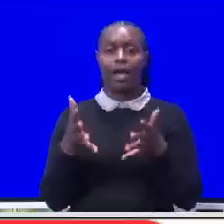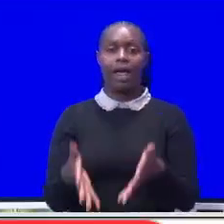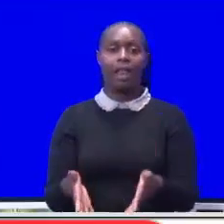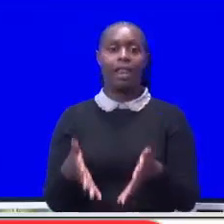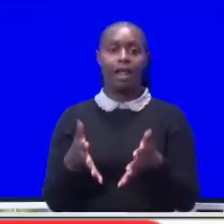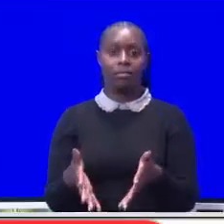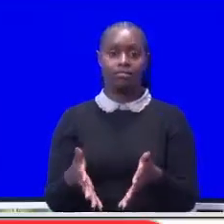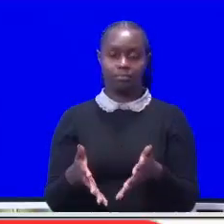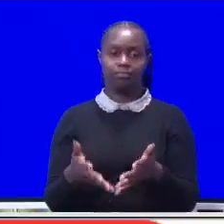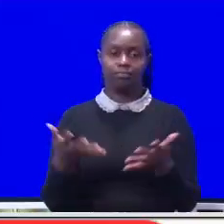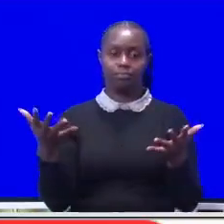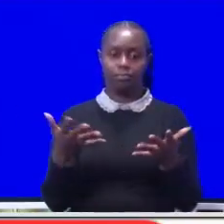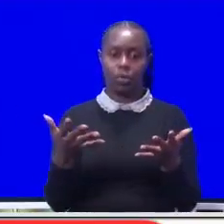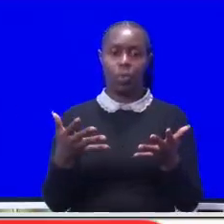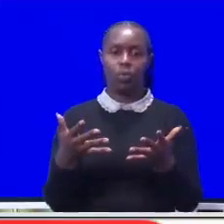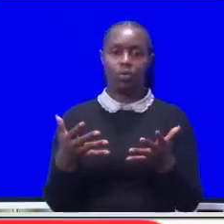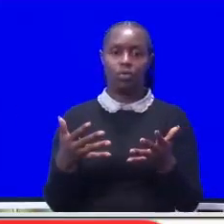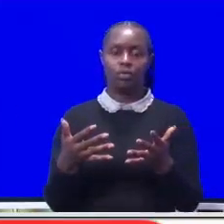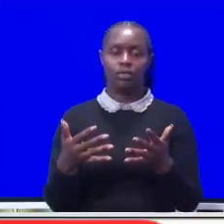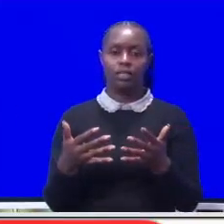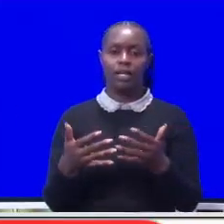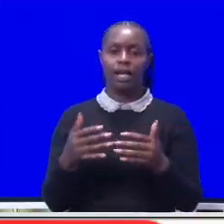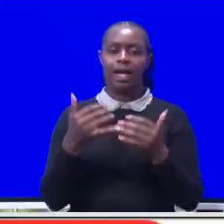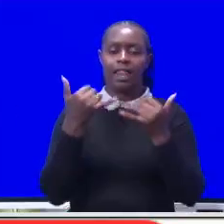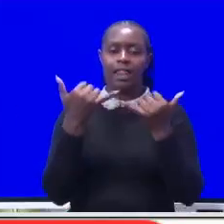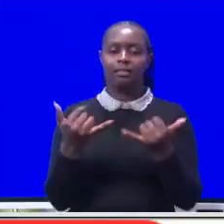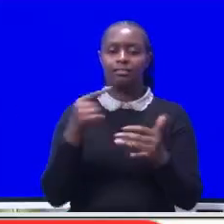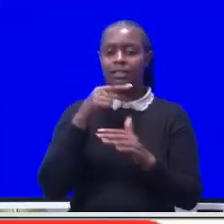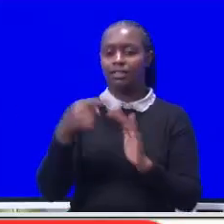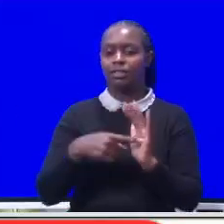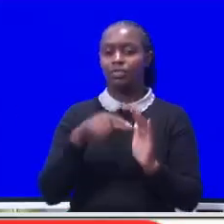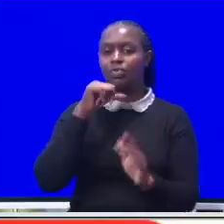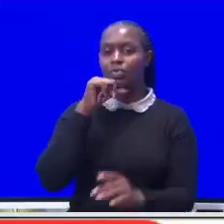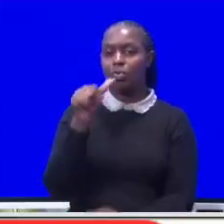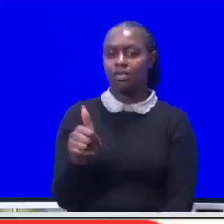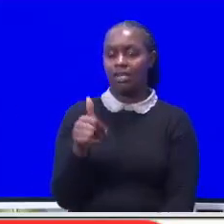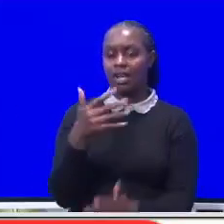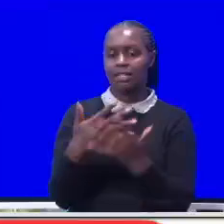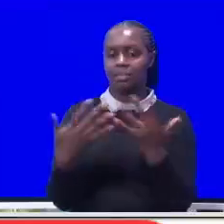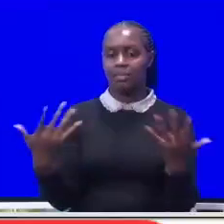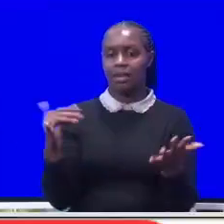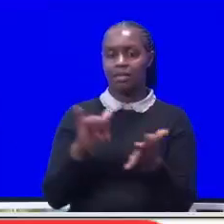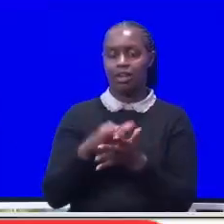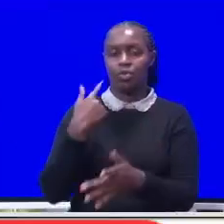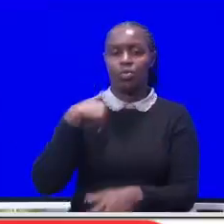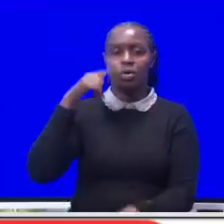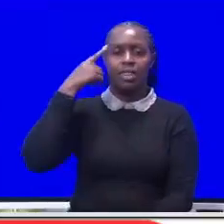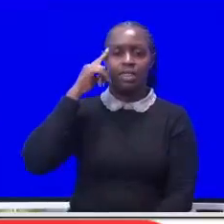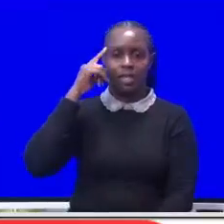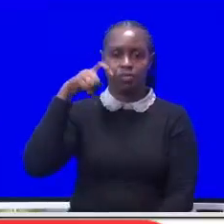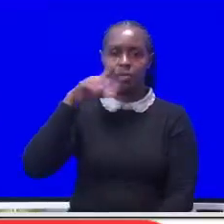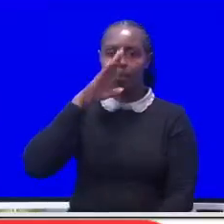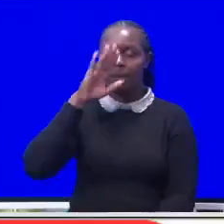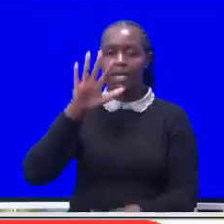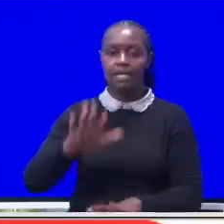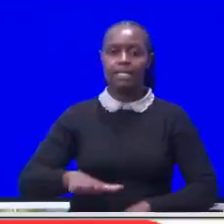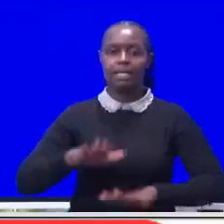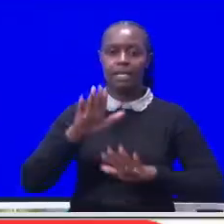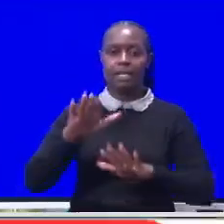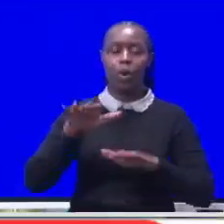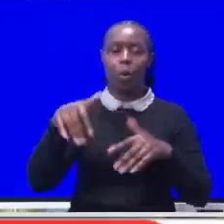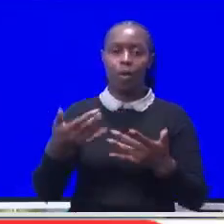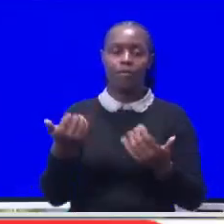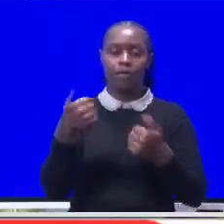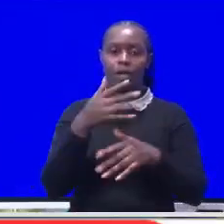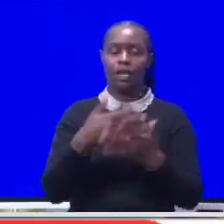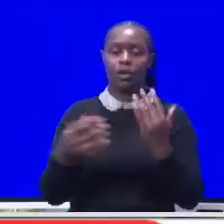is at a crossroads. This is not a thing that we think should be delayed for even one extra